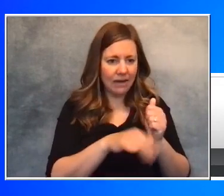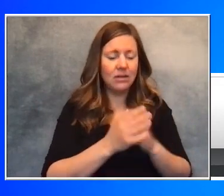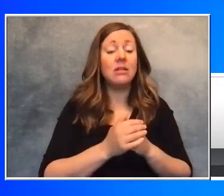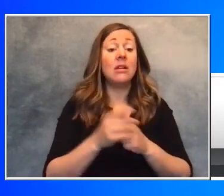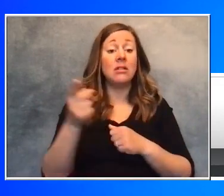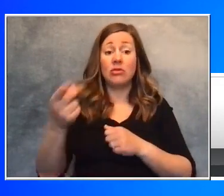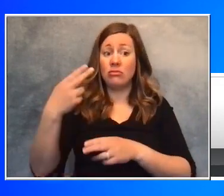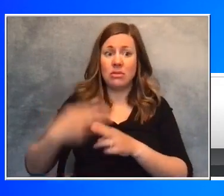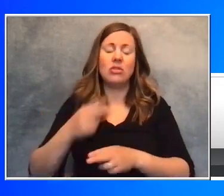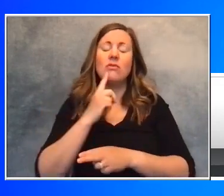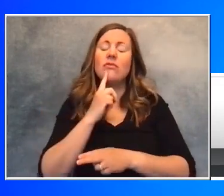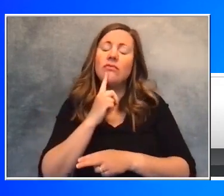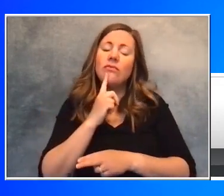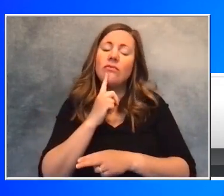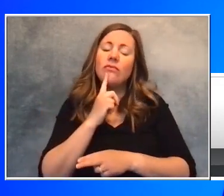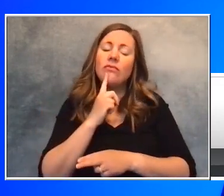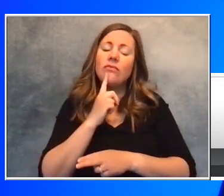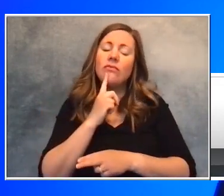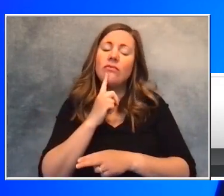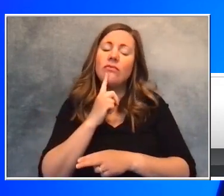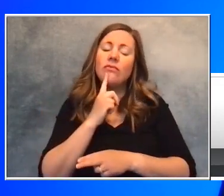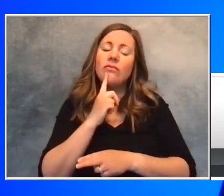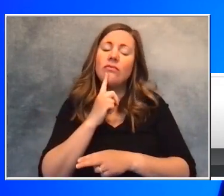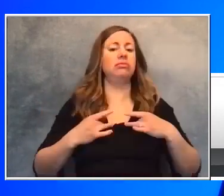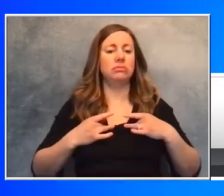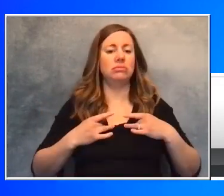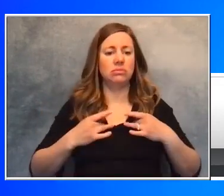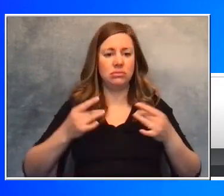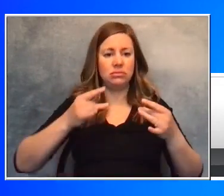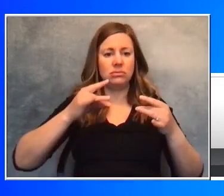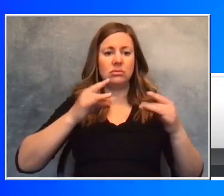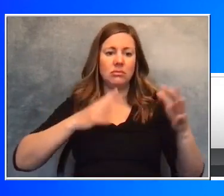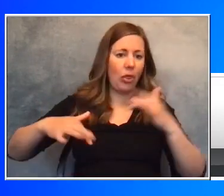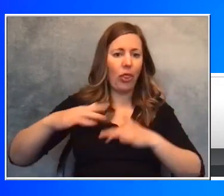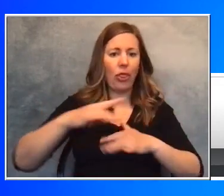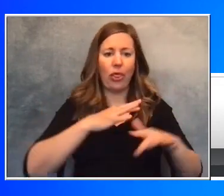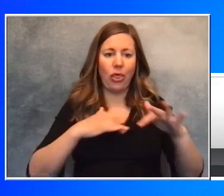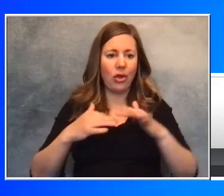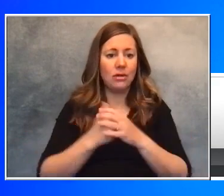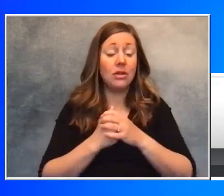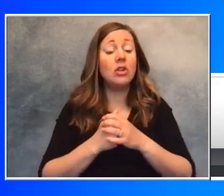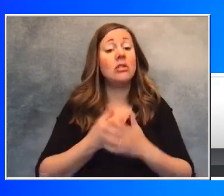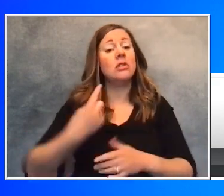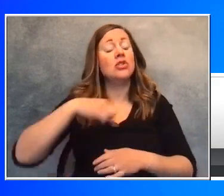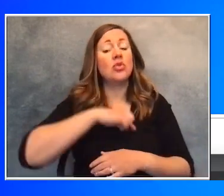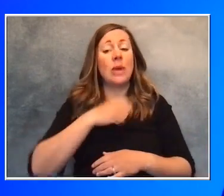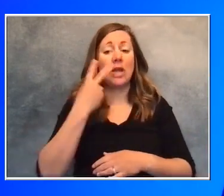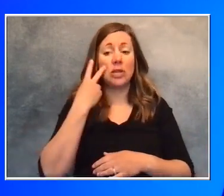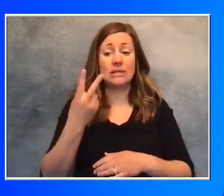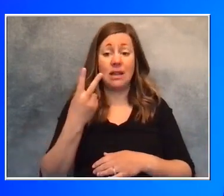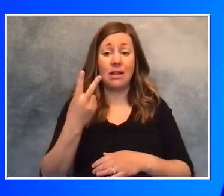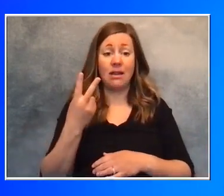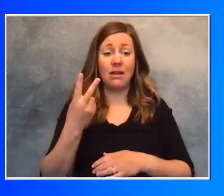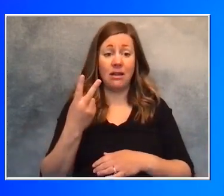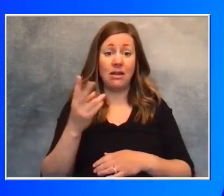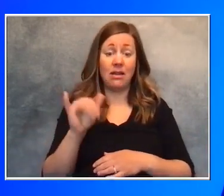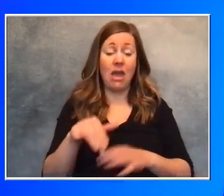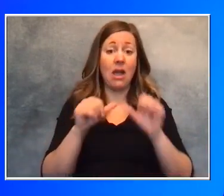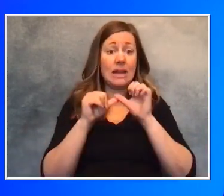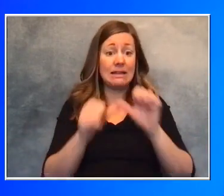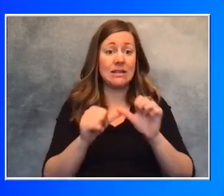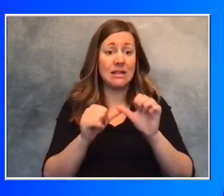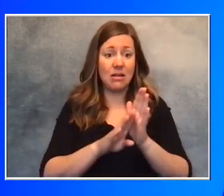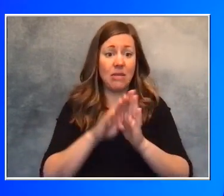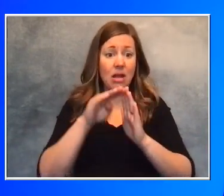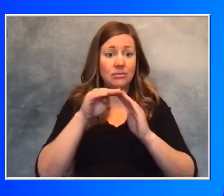very contagious illness. So we are seeing this consistent plateau of cases,